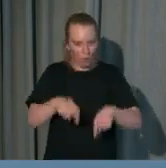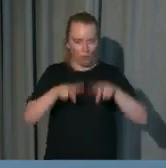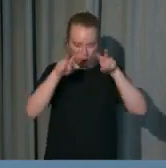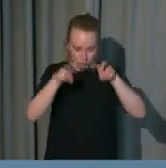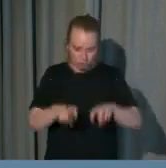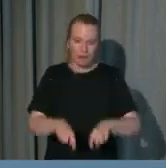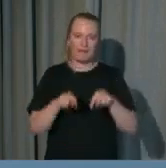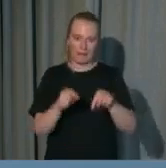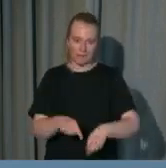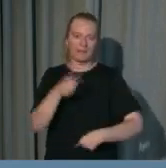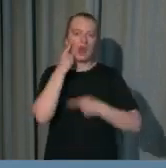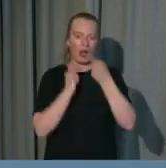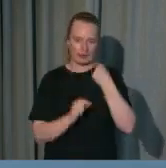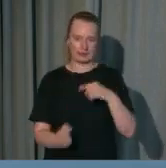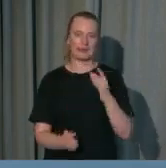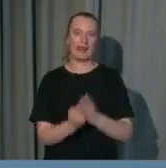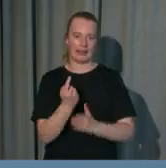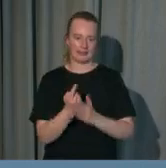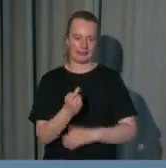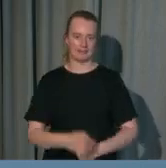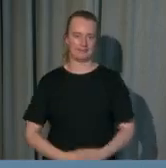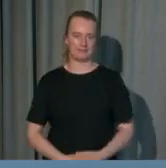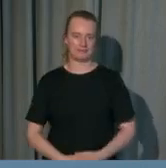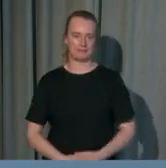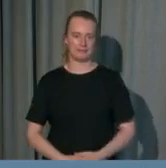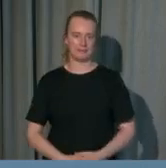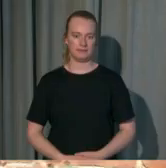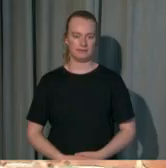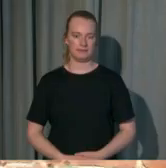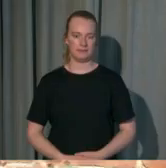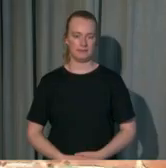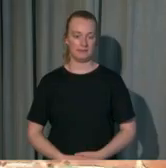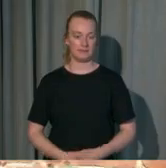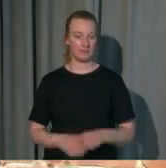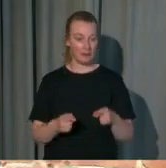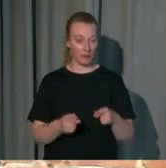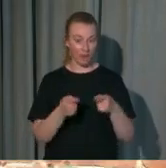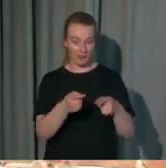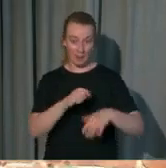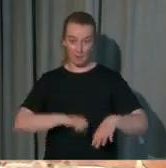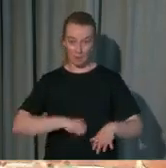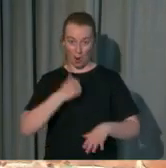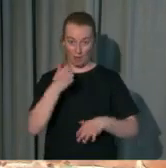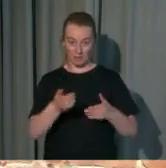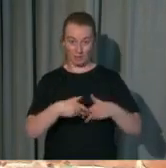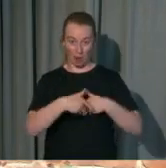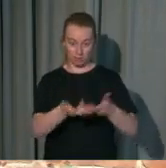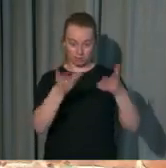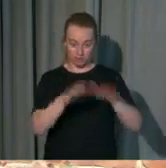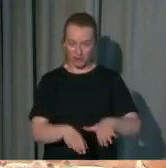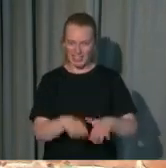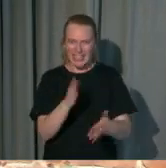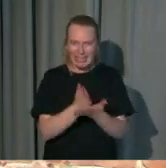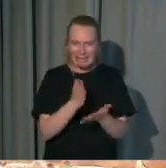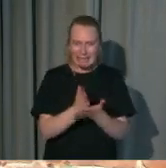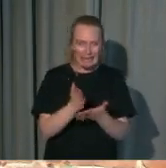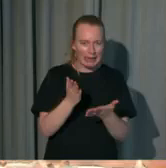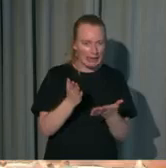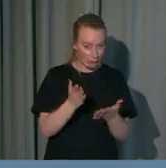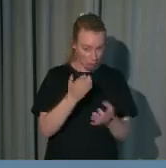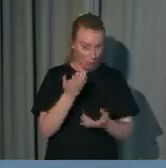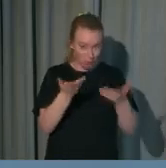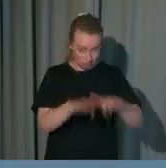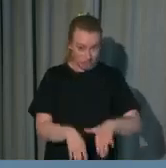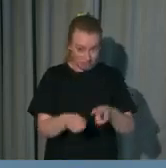tragic event. Was it actually a good idea to cancel the Pride in that sense? Was it the right message to send?